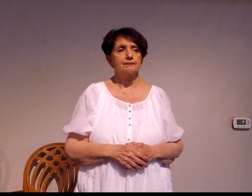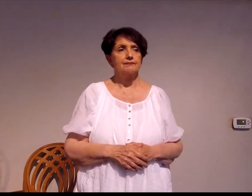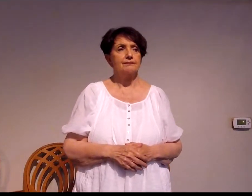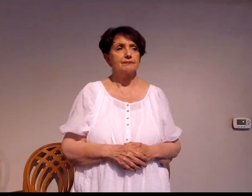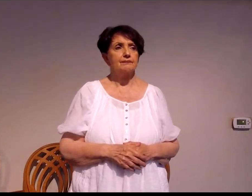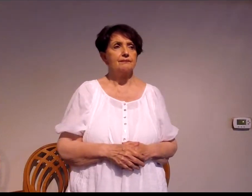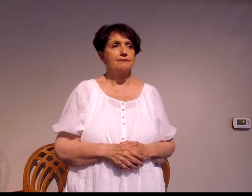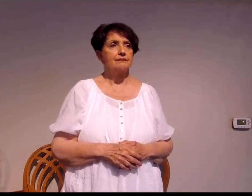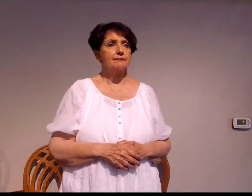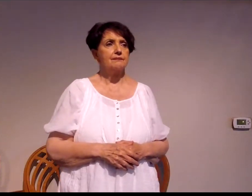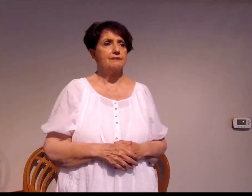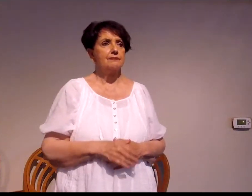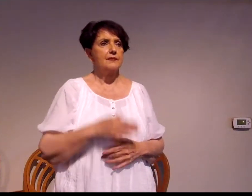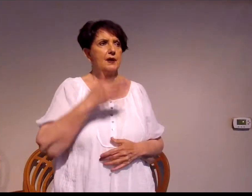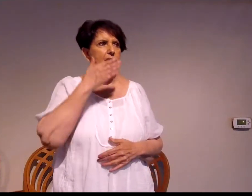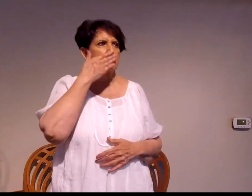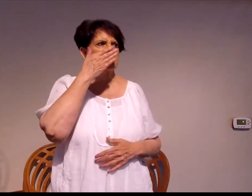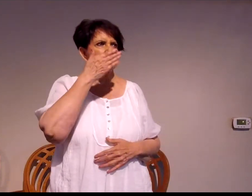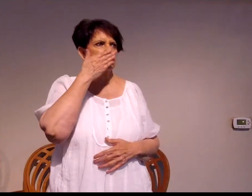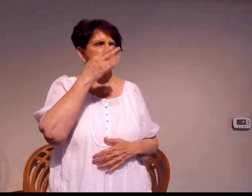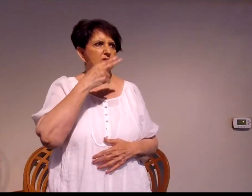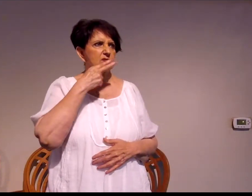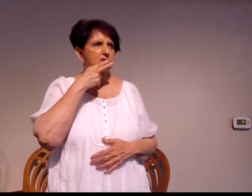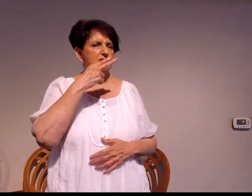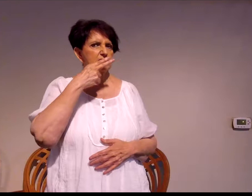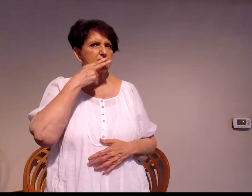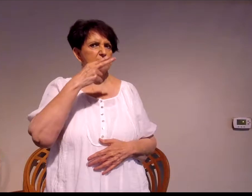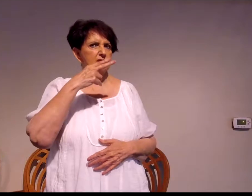And I smelled cigarette smoke.